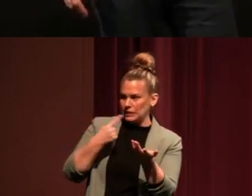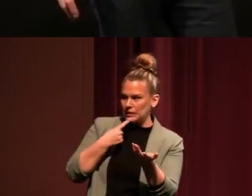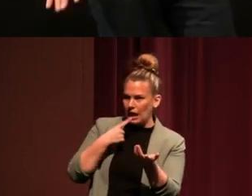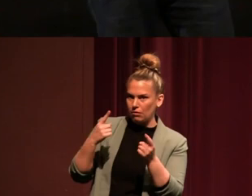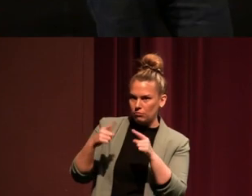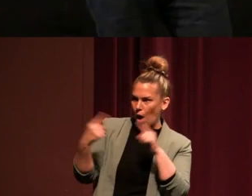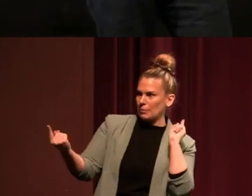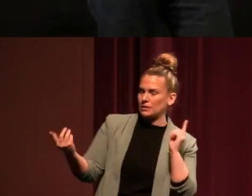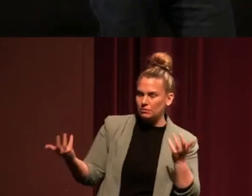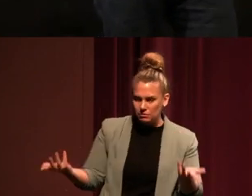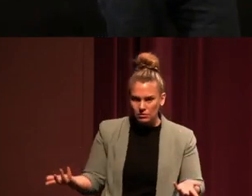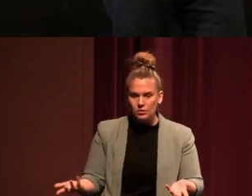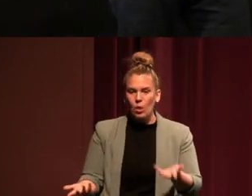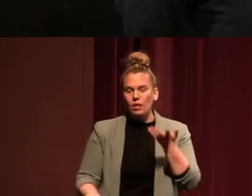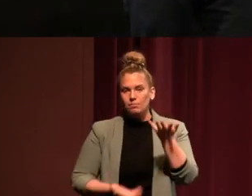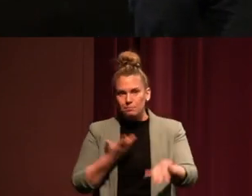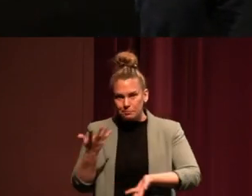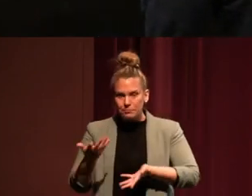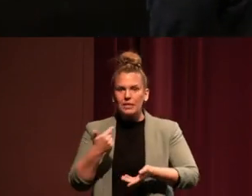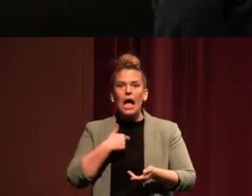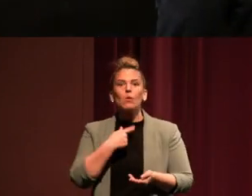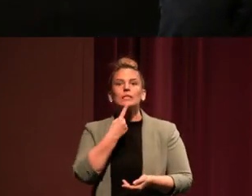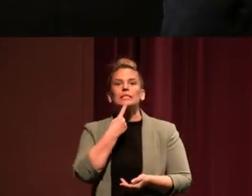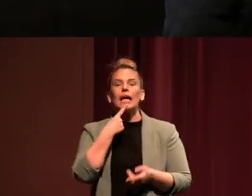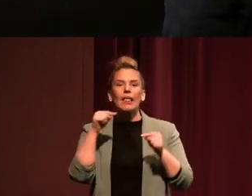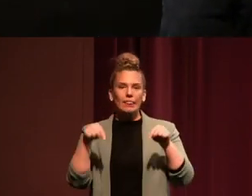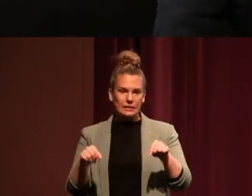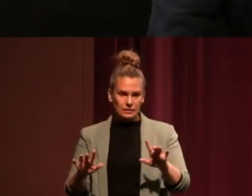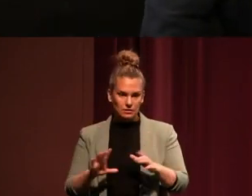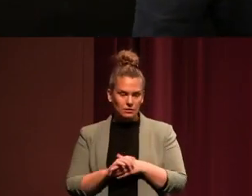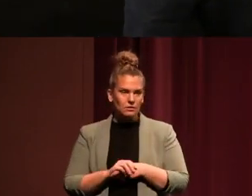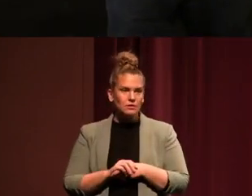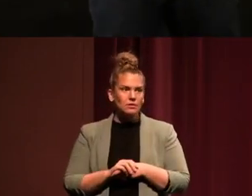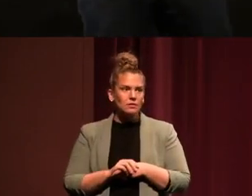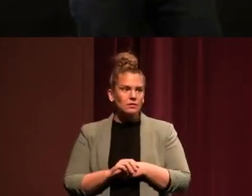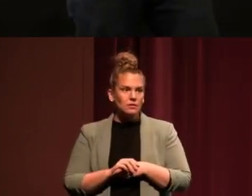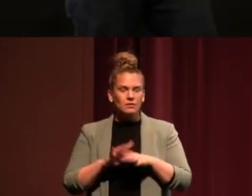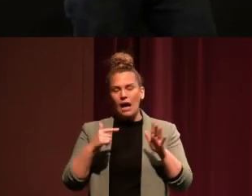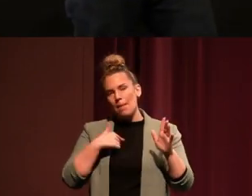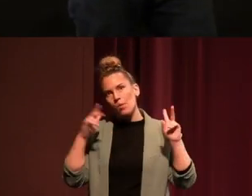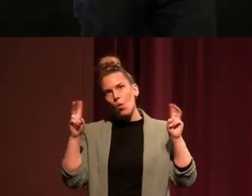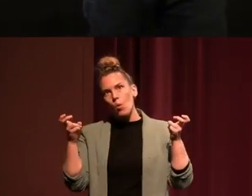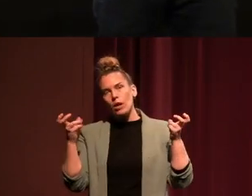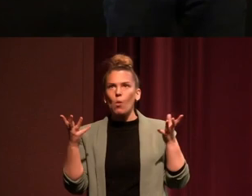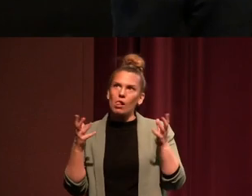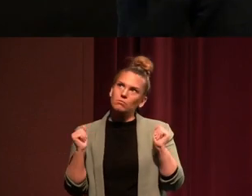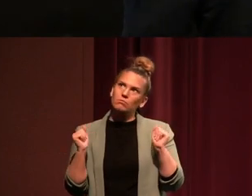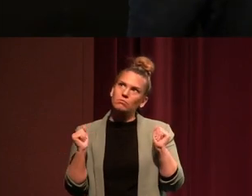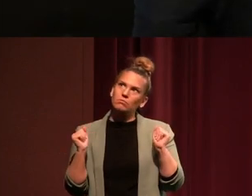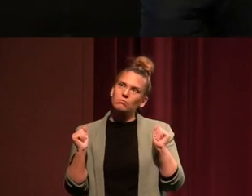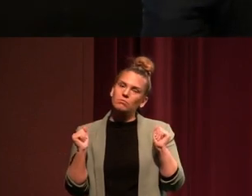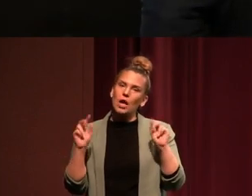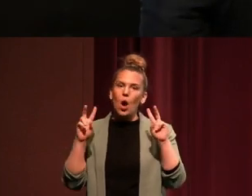disinformation. I'll only just say this, and I'm quoting, well, quote the late, great